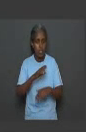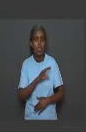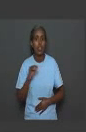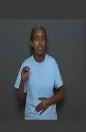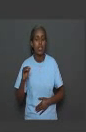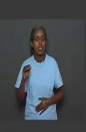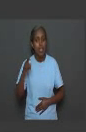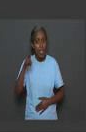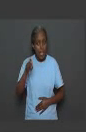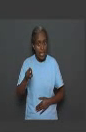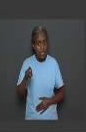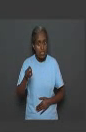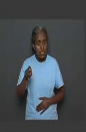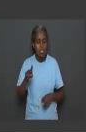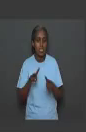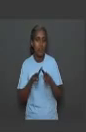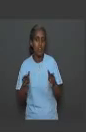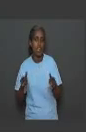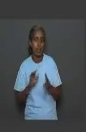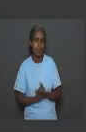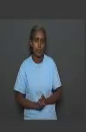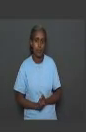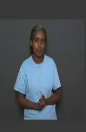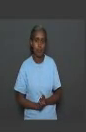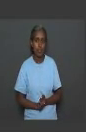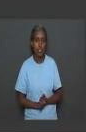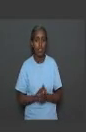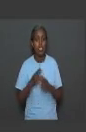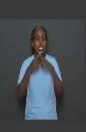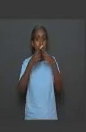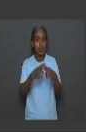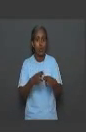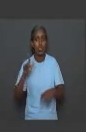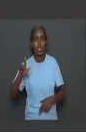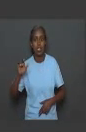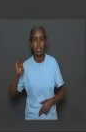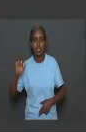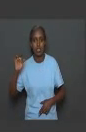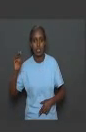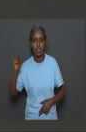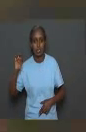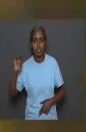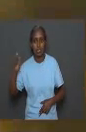and x is a variable, is called a linear equation.